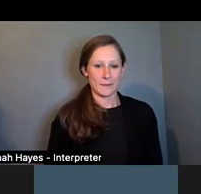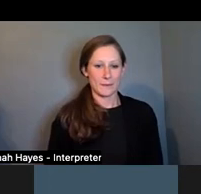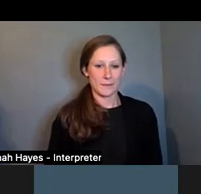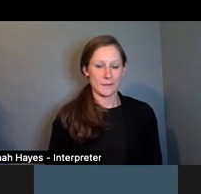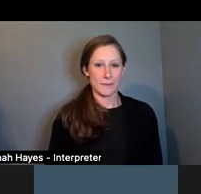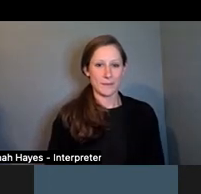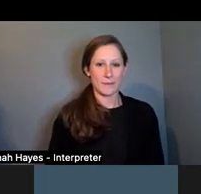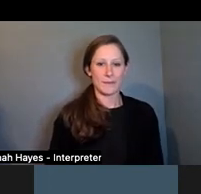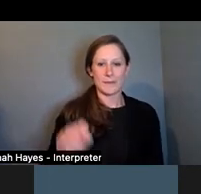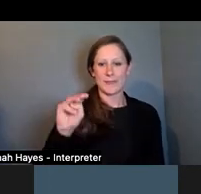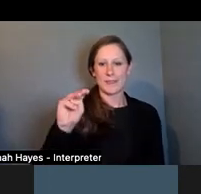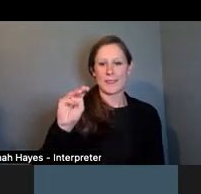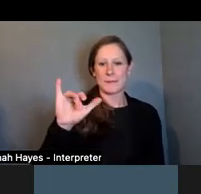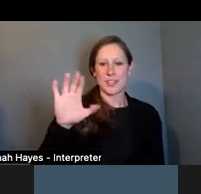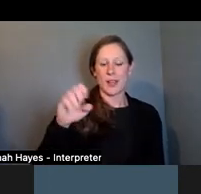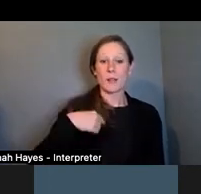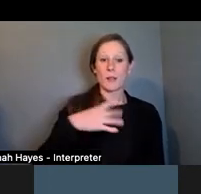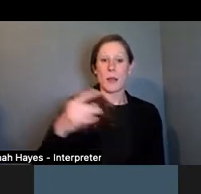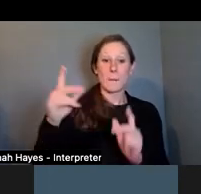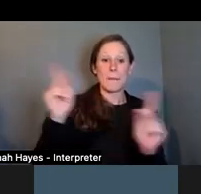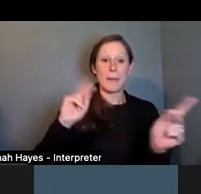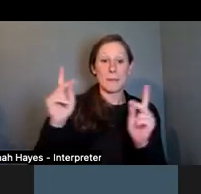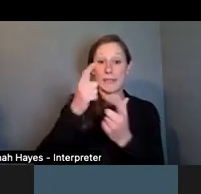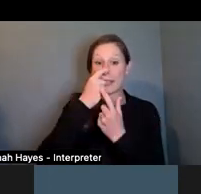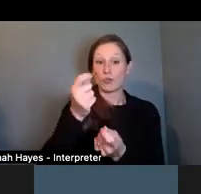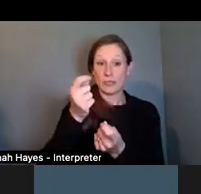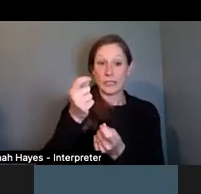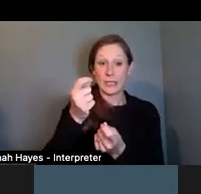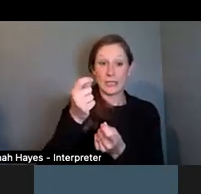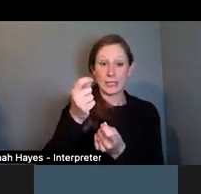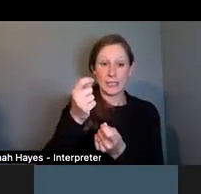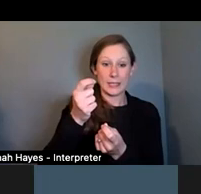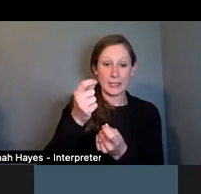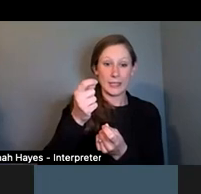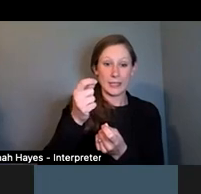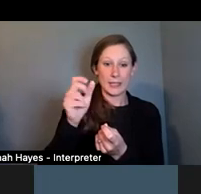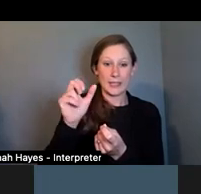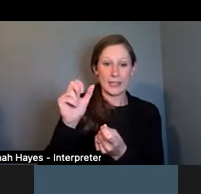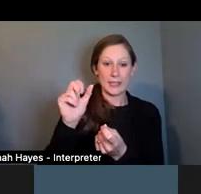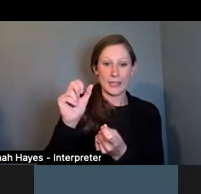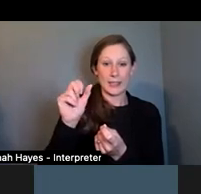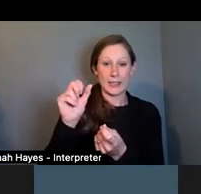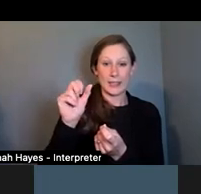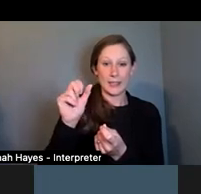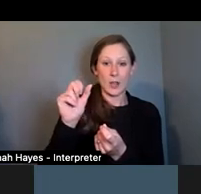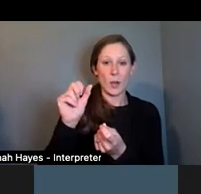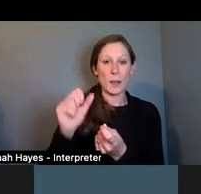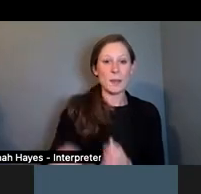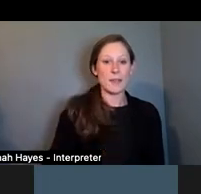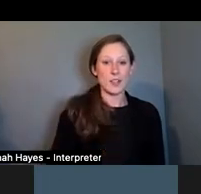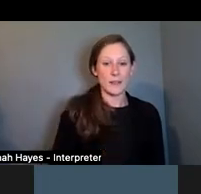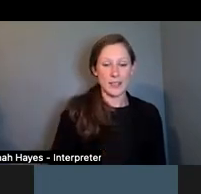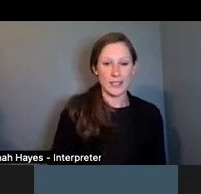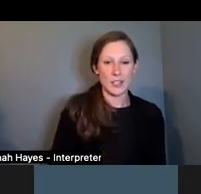I like the people were interested in Mona Chalabi's work. Oh, I probably missed all the chat. Well, I